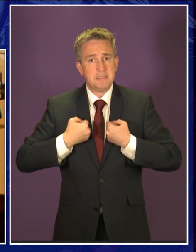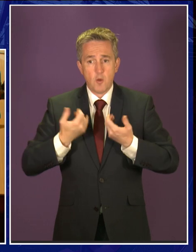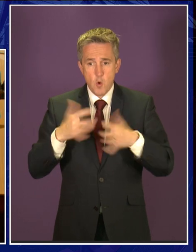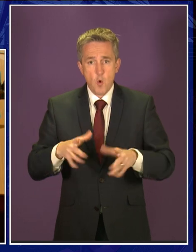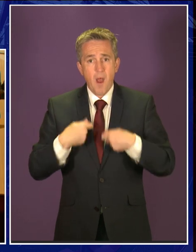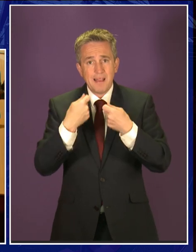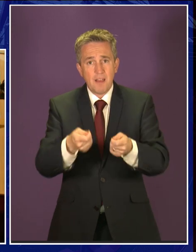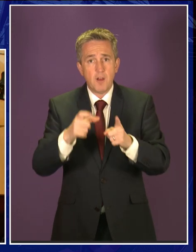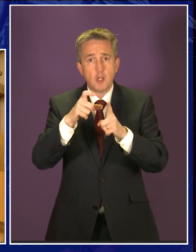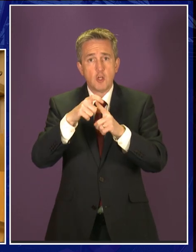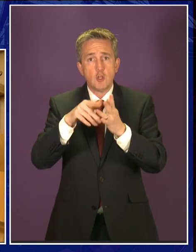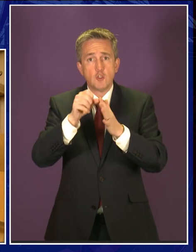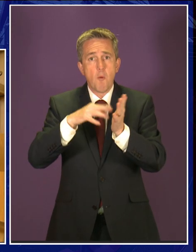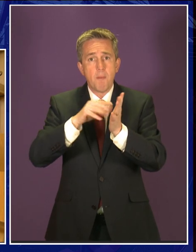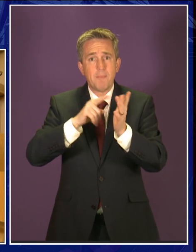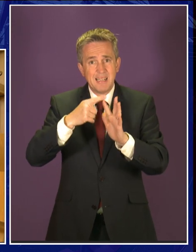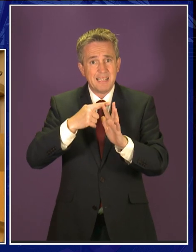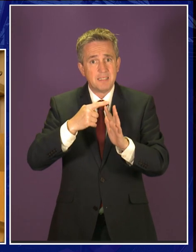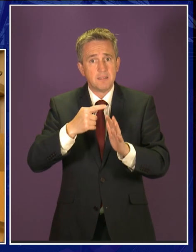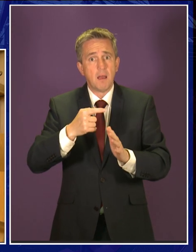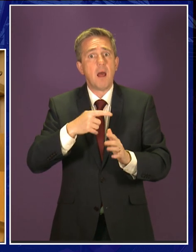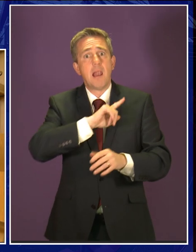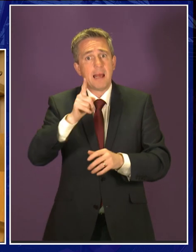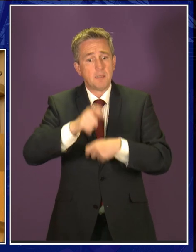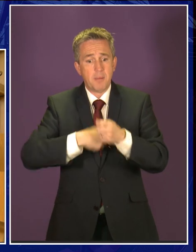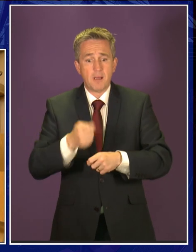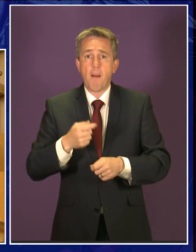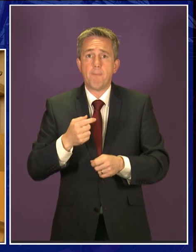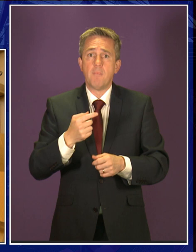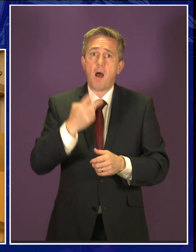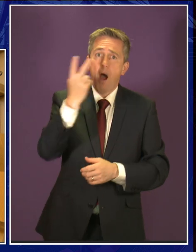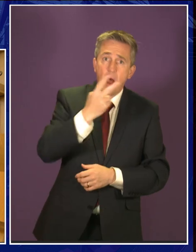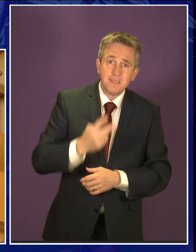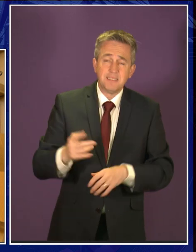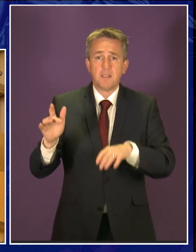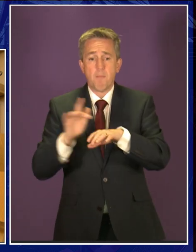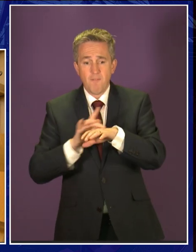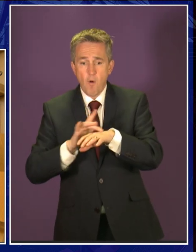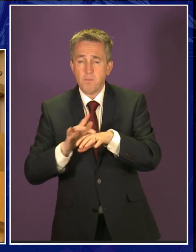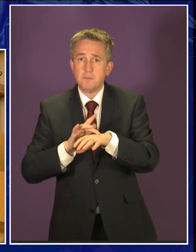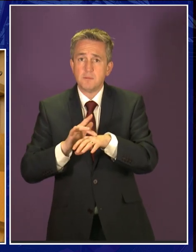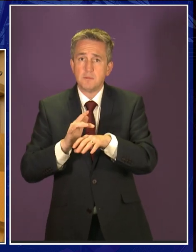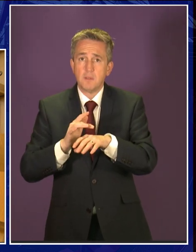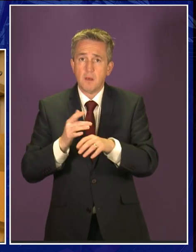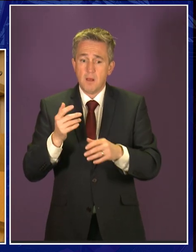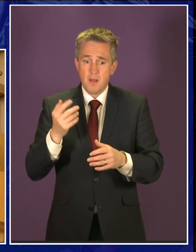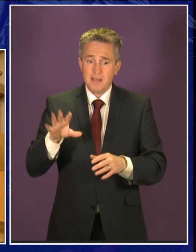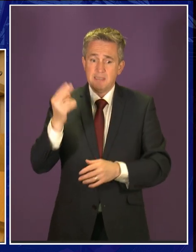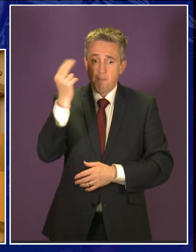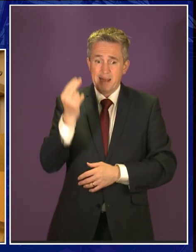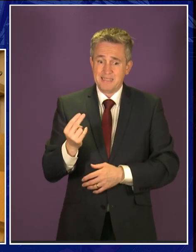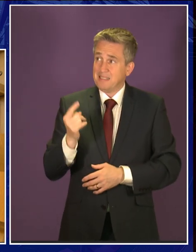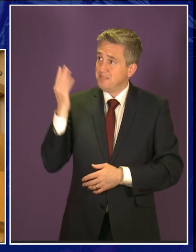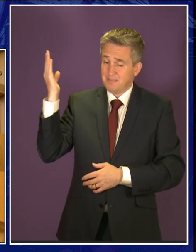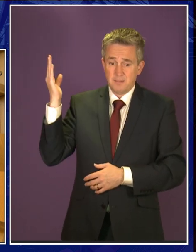with dopamine, who now become artists. And really beautiful art. You see painting. So this lady had never